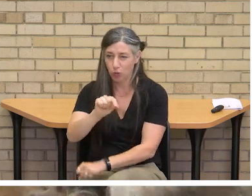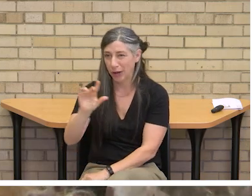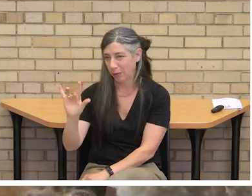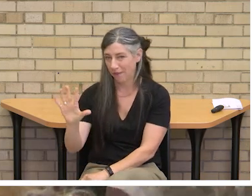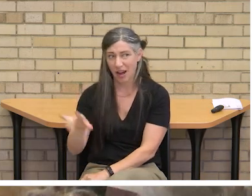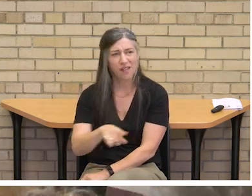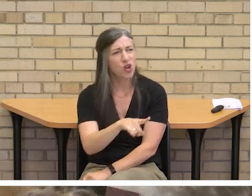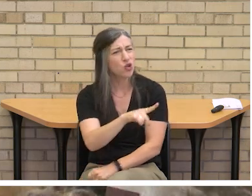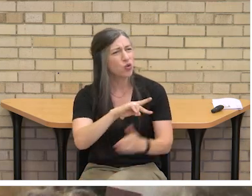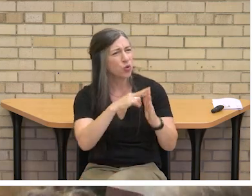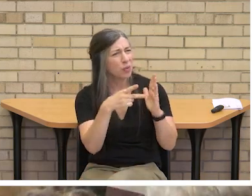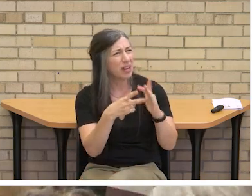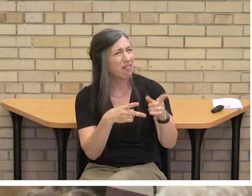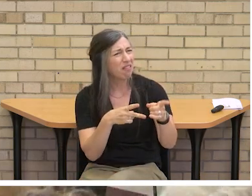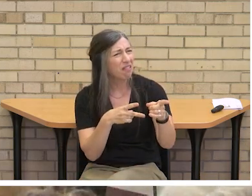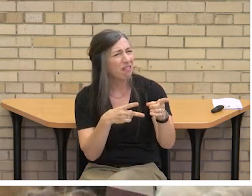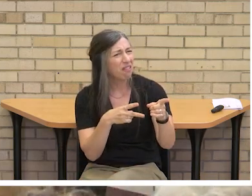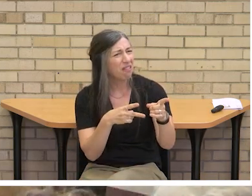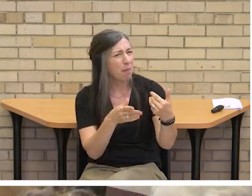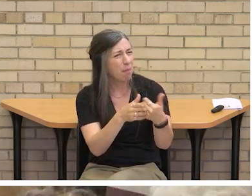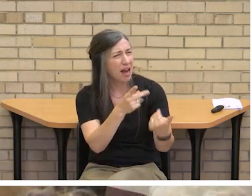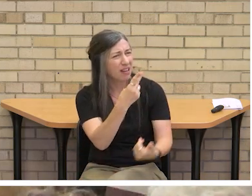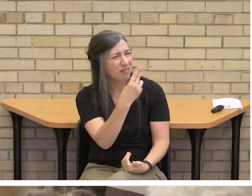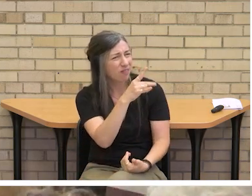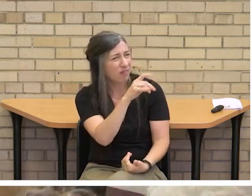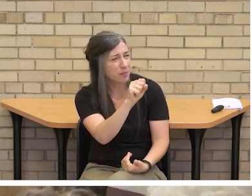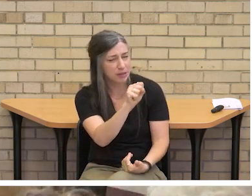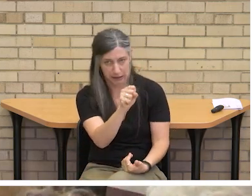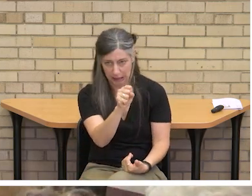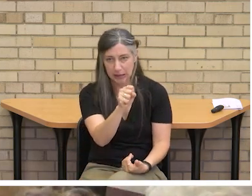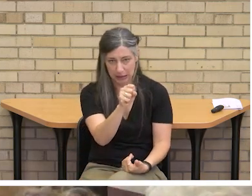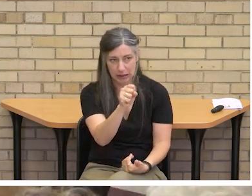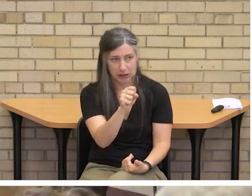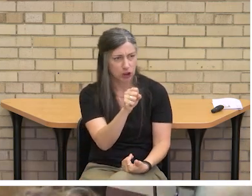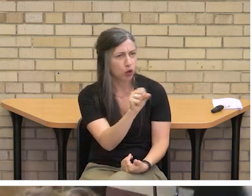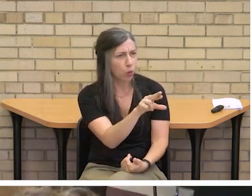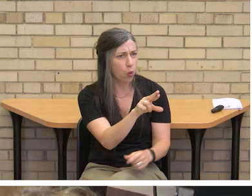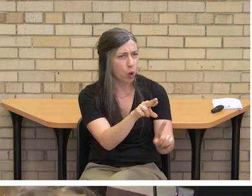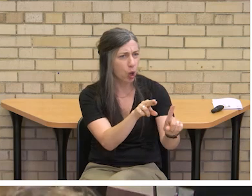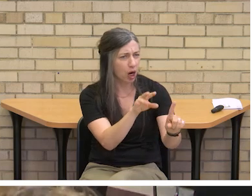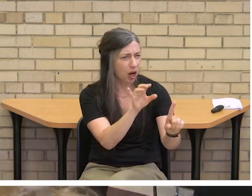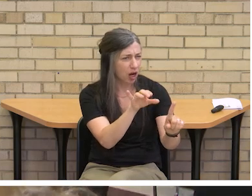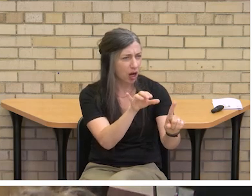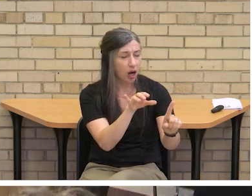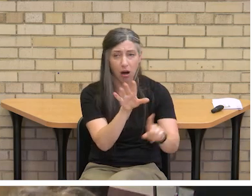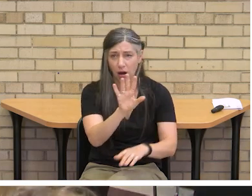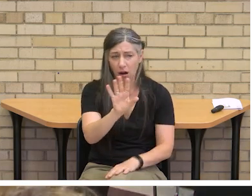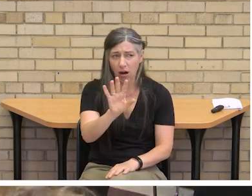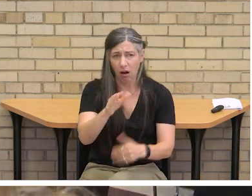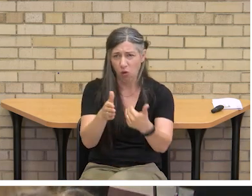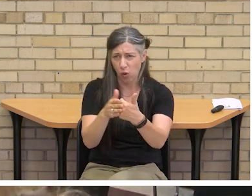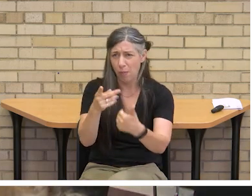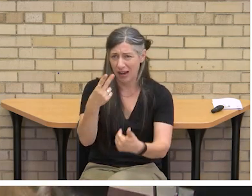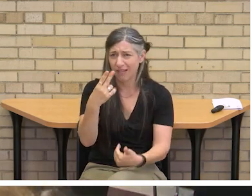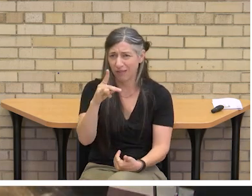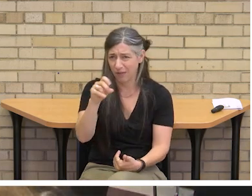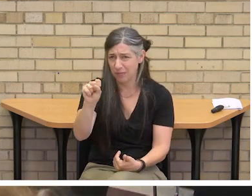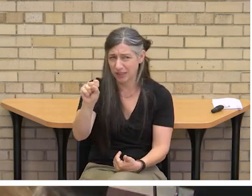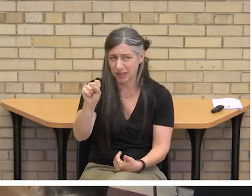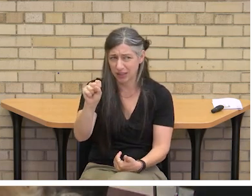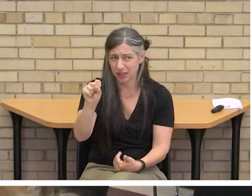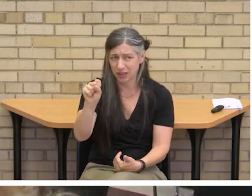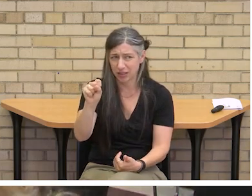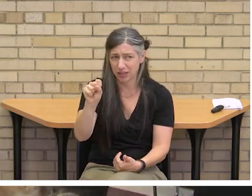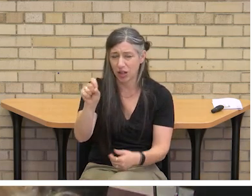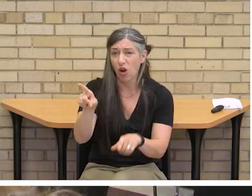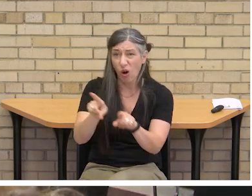the other side of the, up by Phipps? Yeah. Or this bridge here? No, the one by Phipps. But